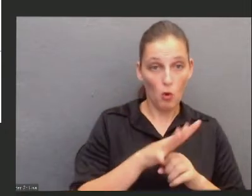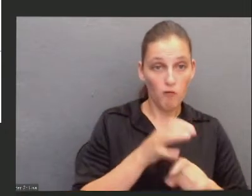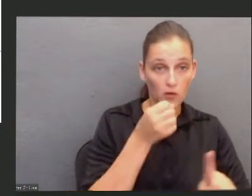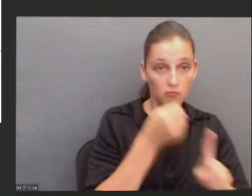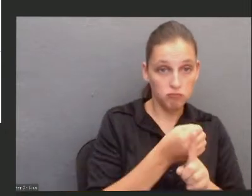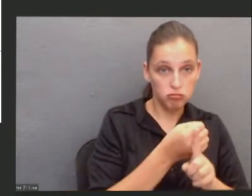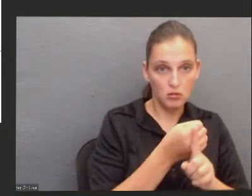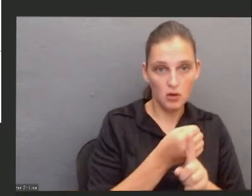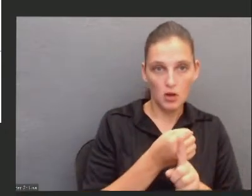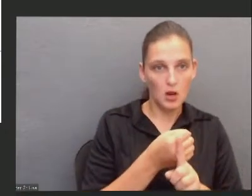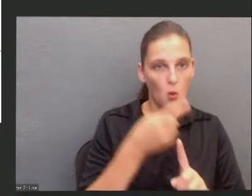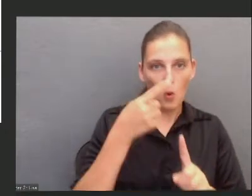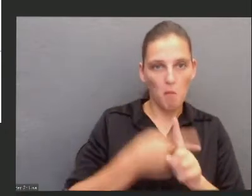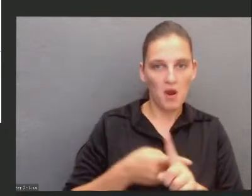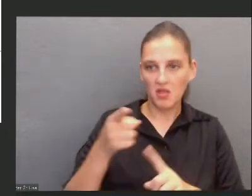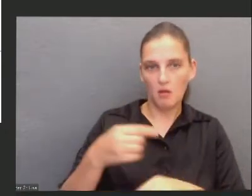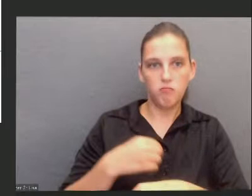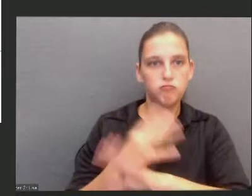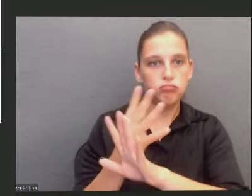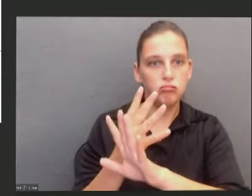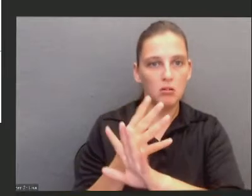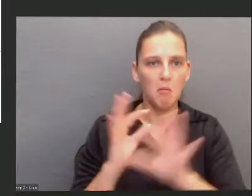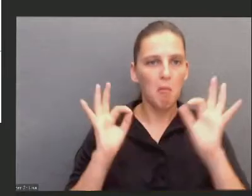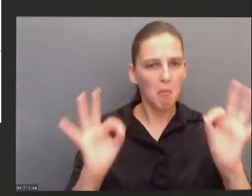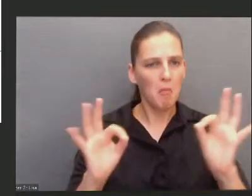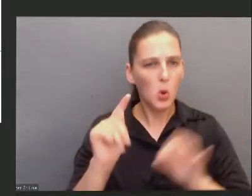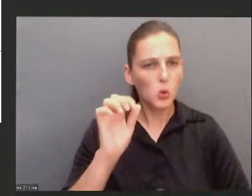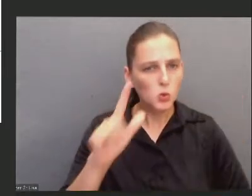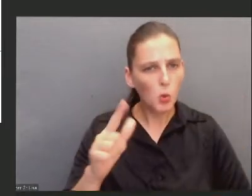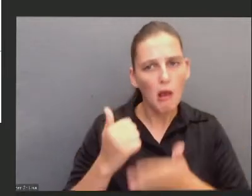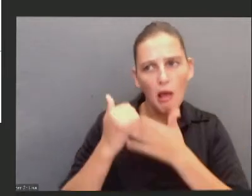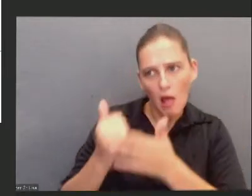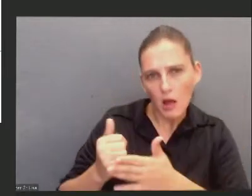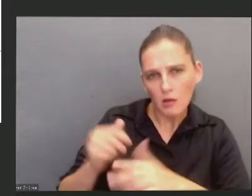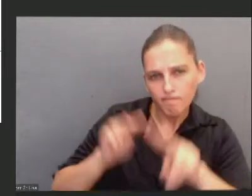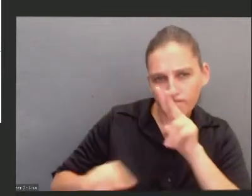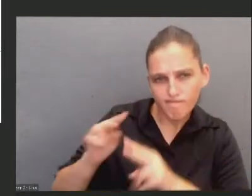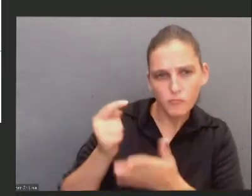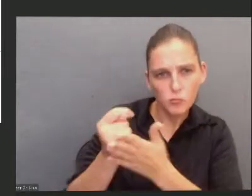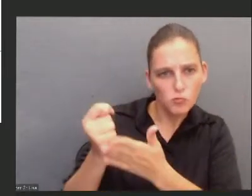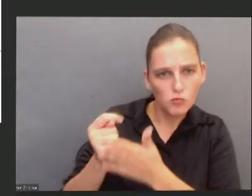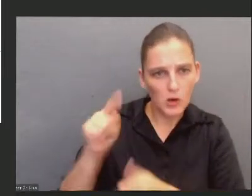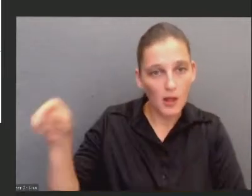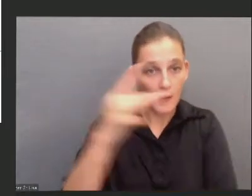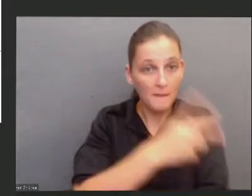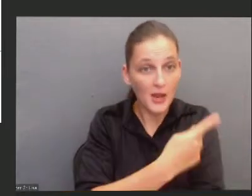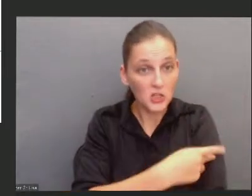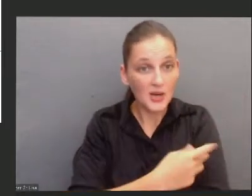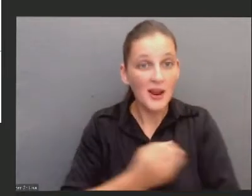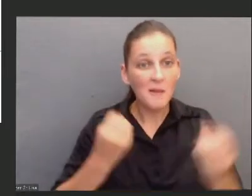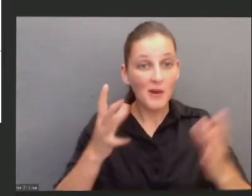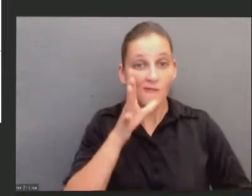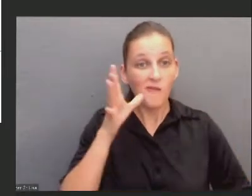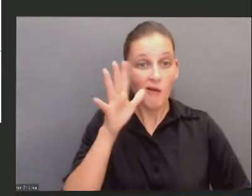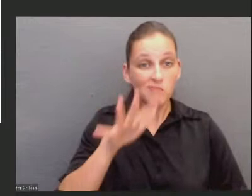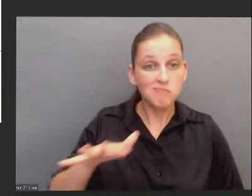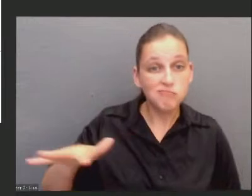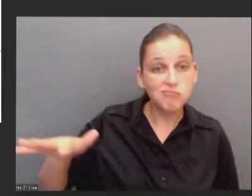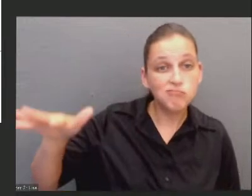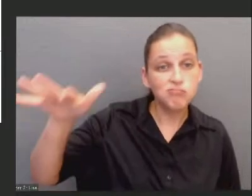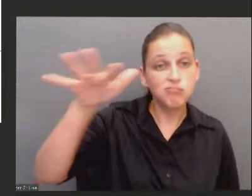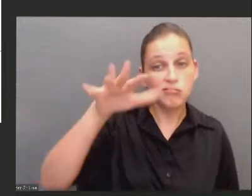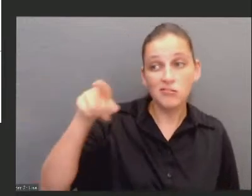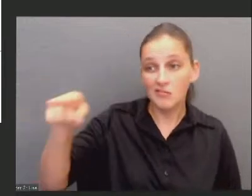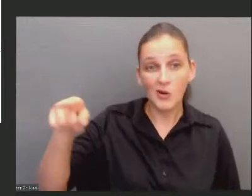valuable tool to be able to diagnose and treat patients. In many rural areas, telehealth is the only access some patients